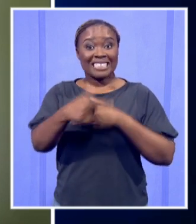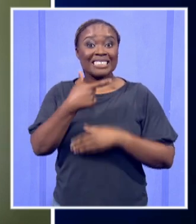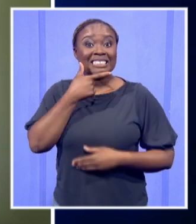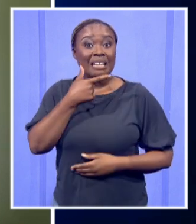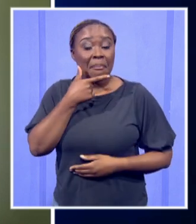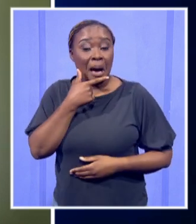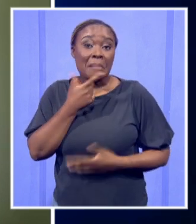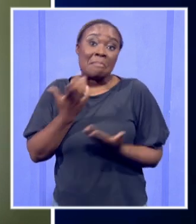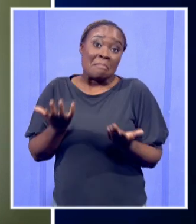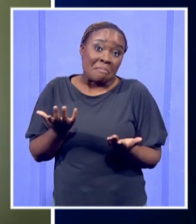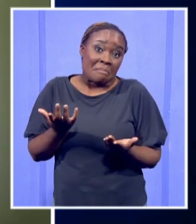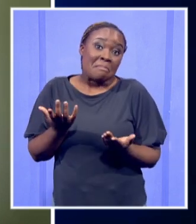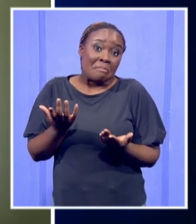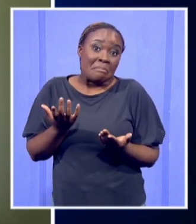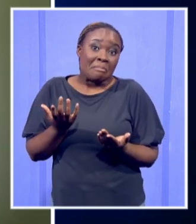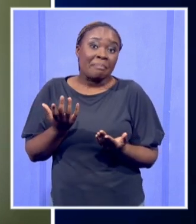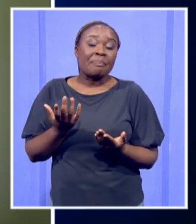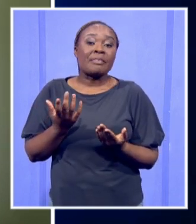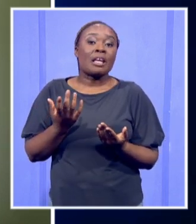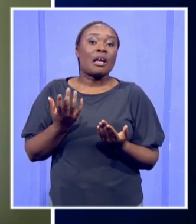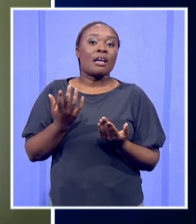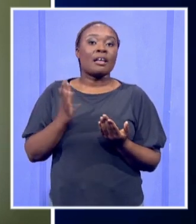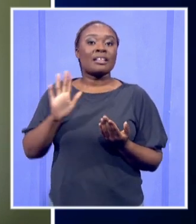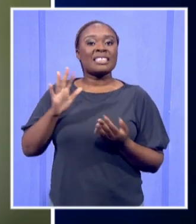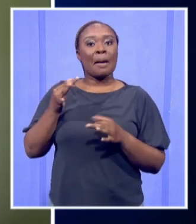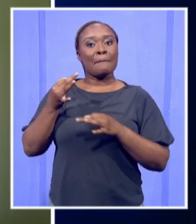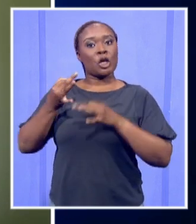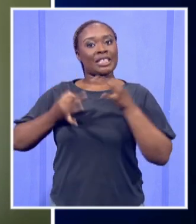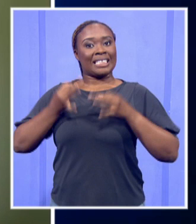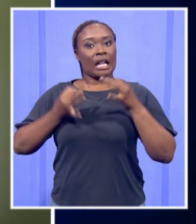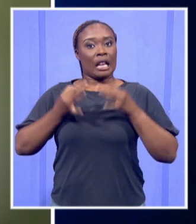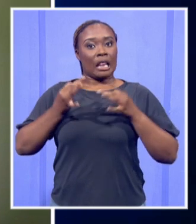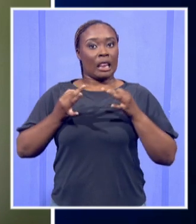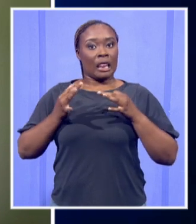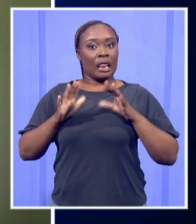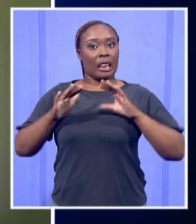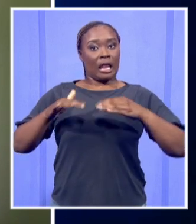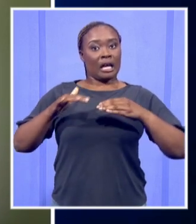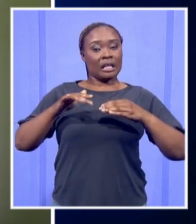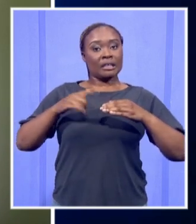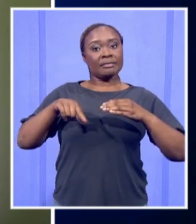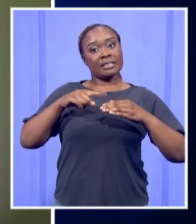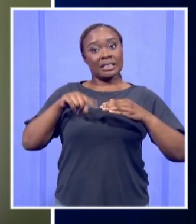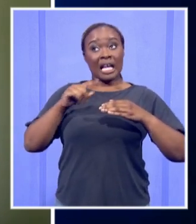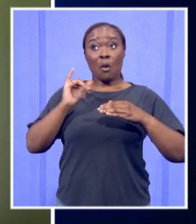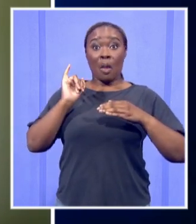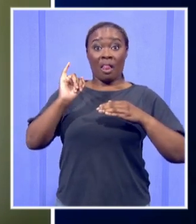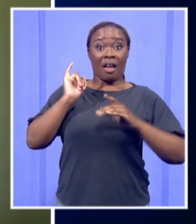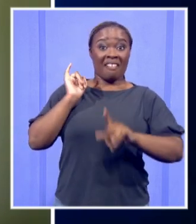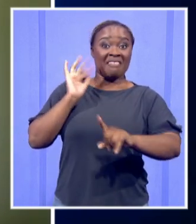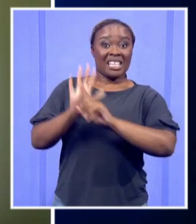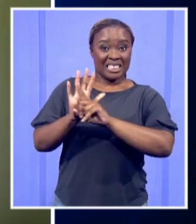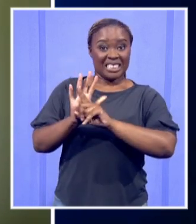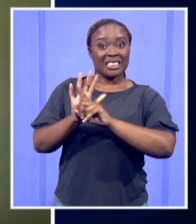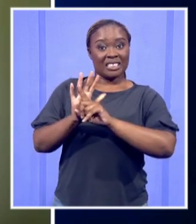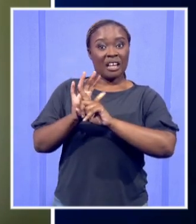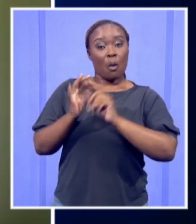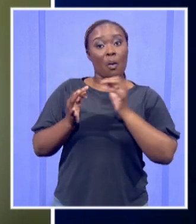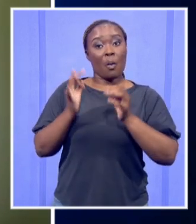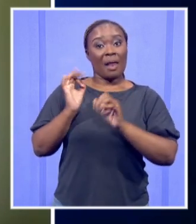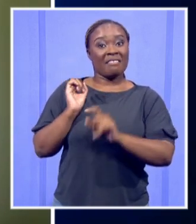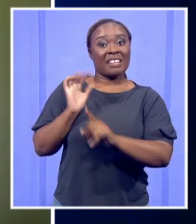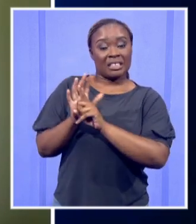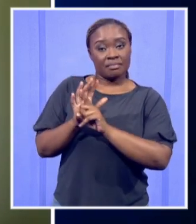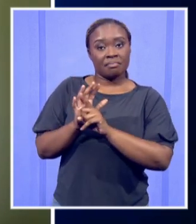December. The political consequences of all of this are very severe. And not only